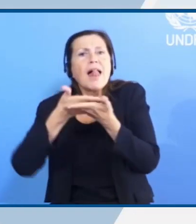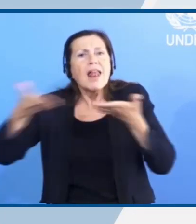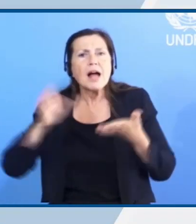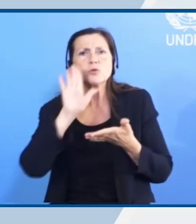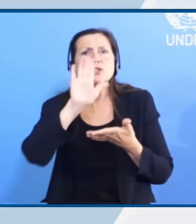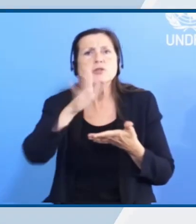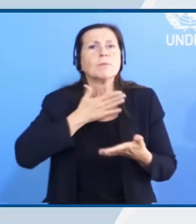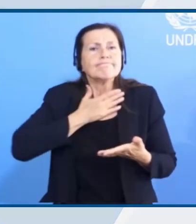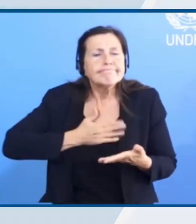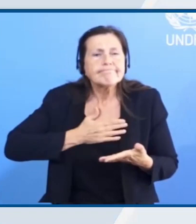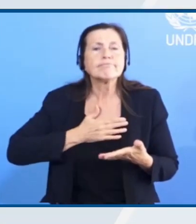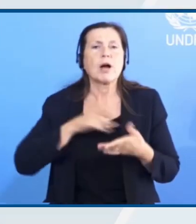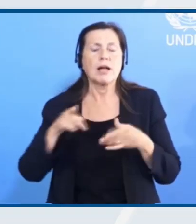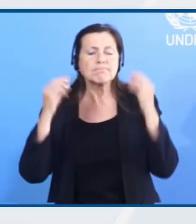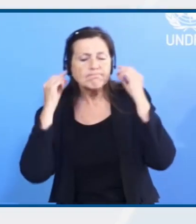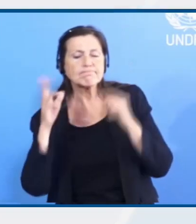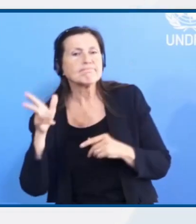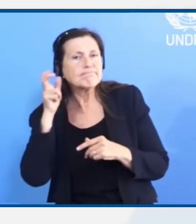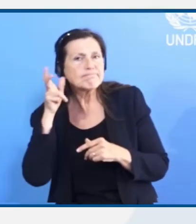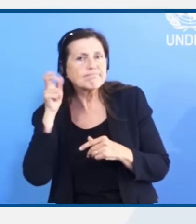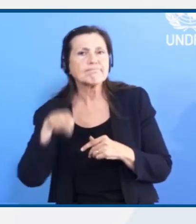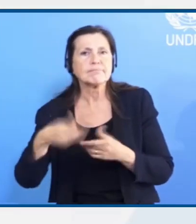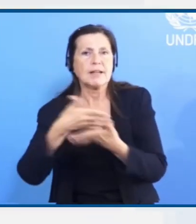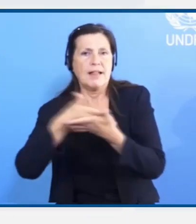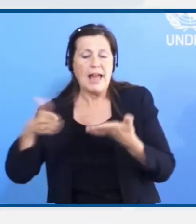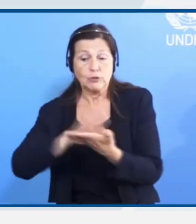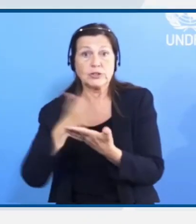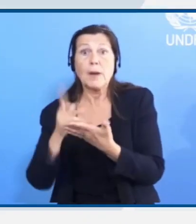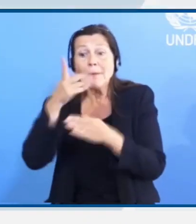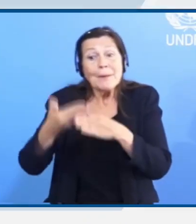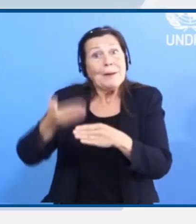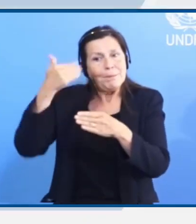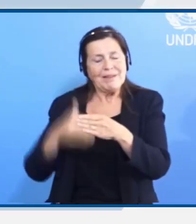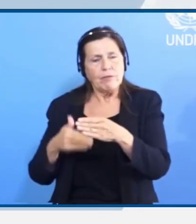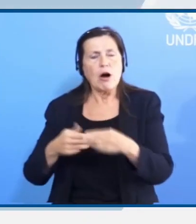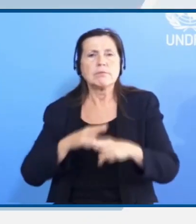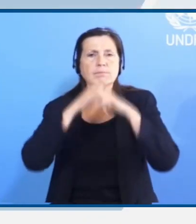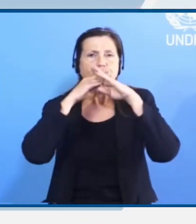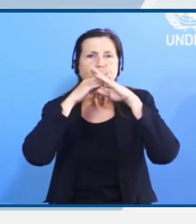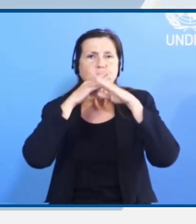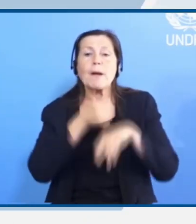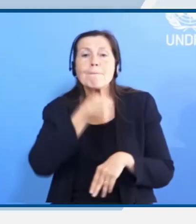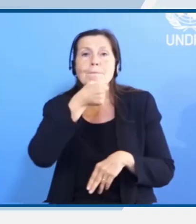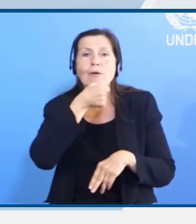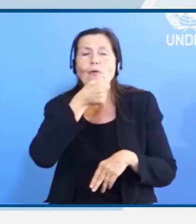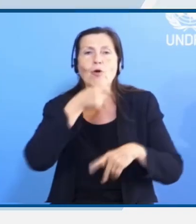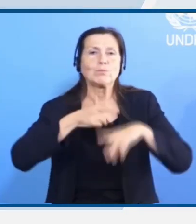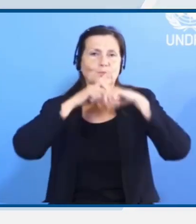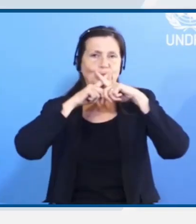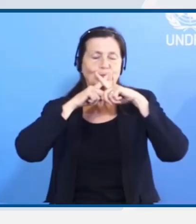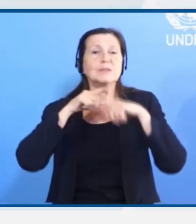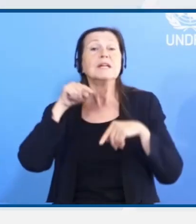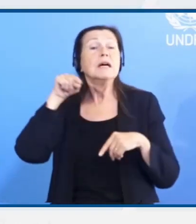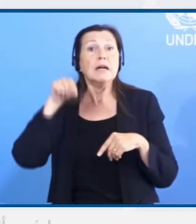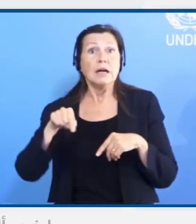window. It is very important that when you do so, you actually mute the microphone, because otherwise you're